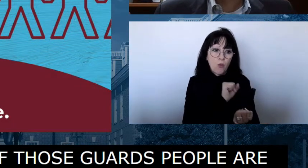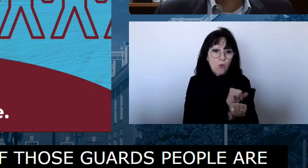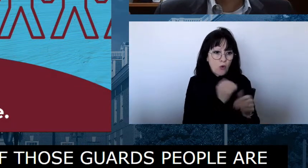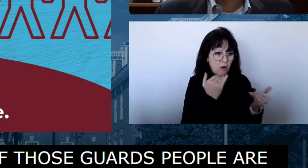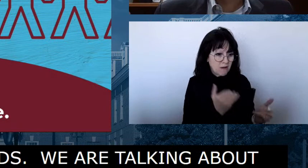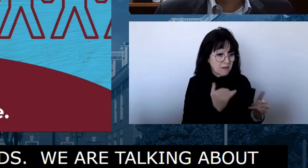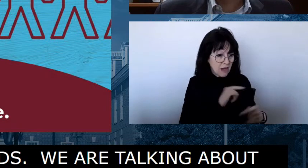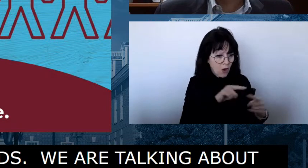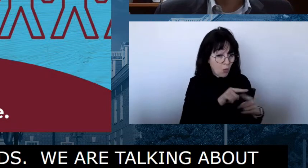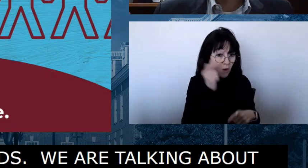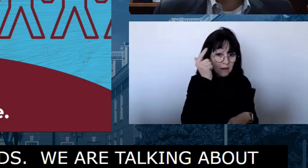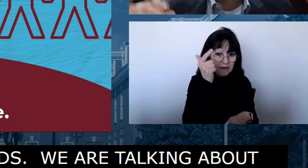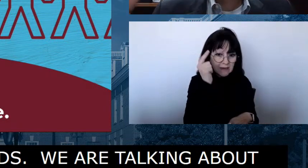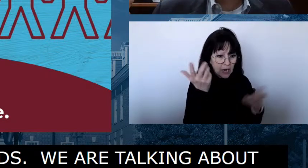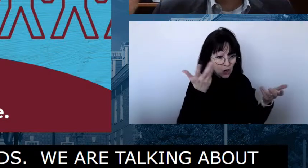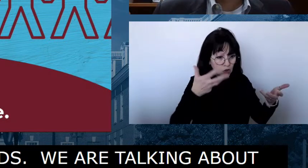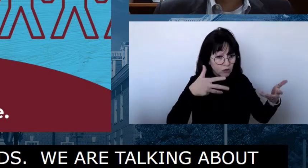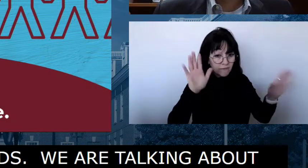a very,